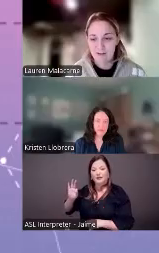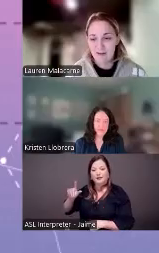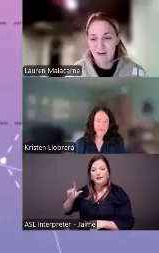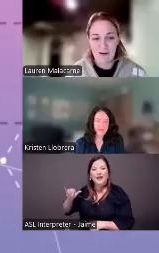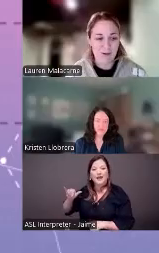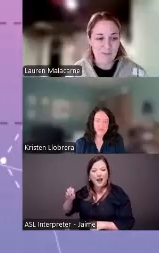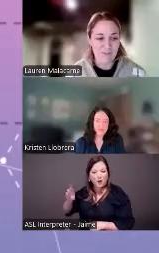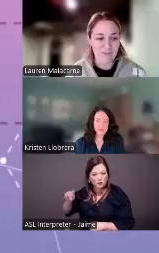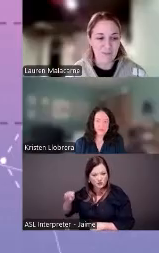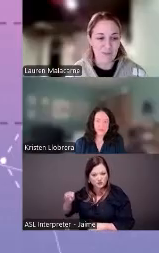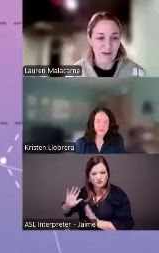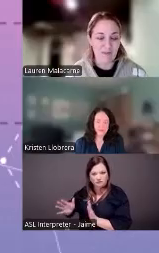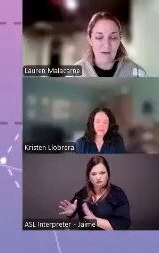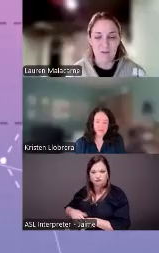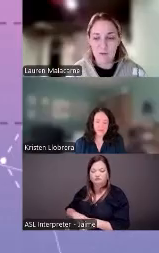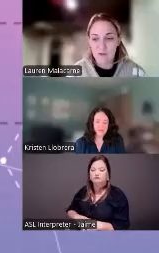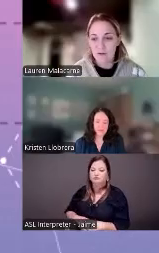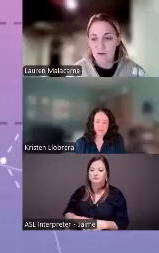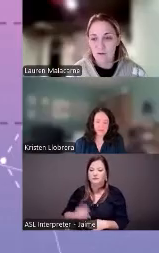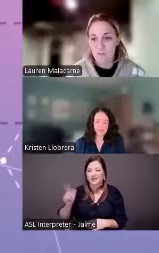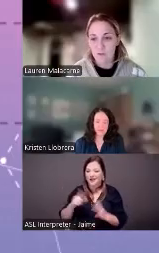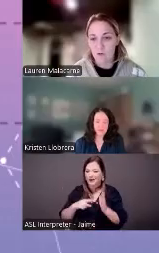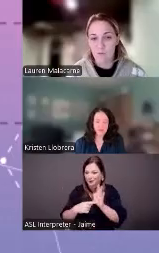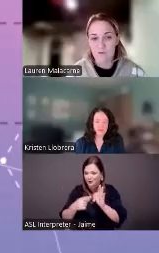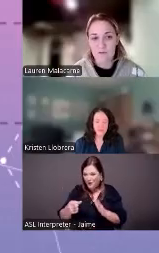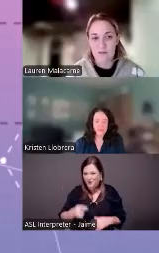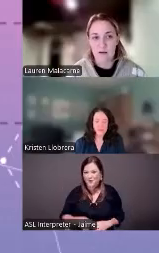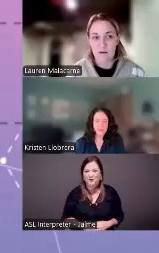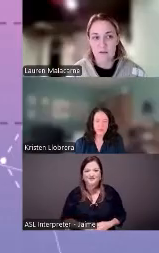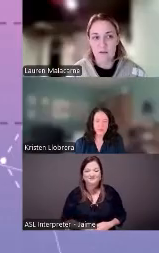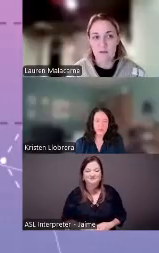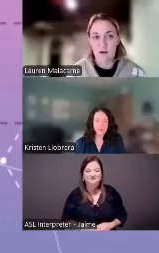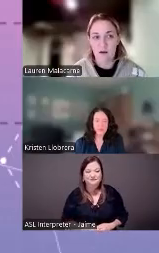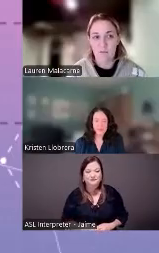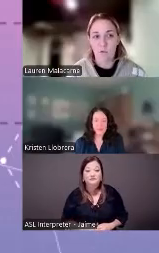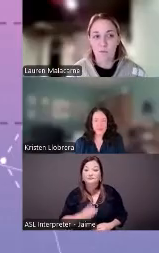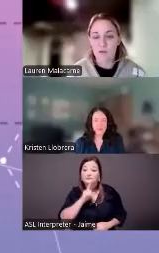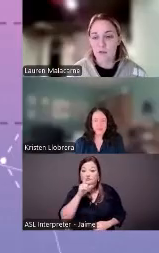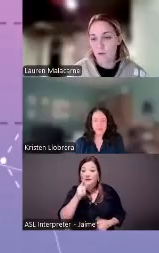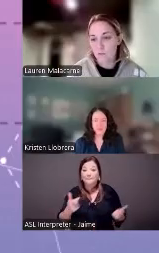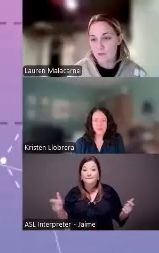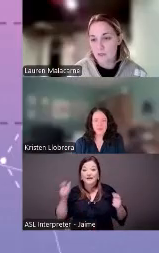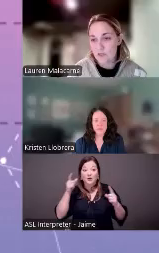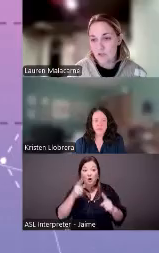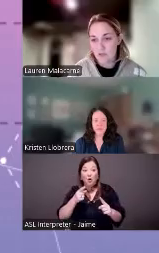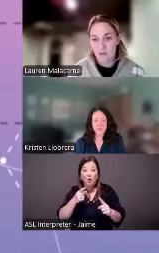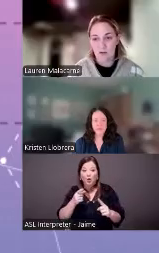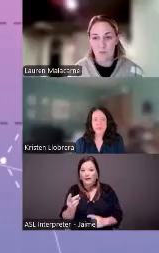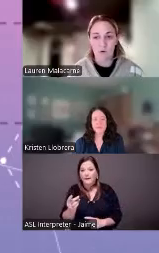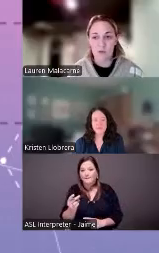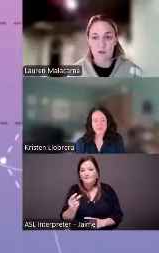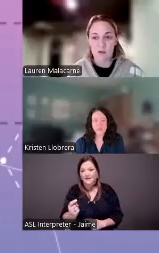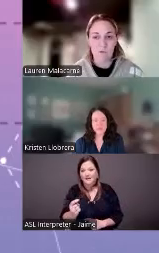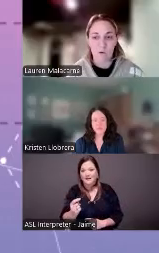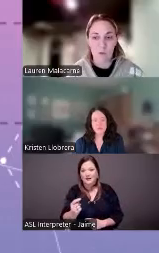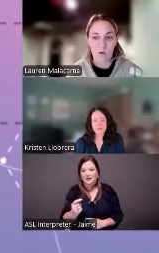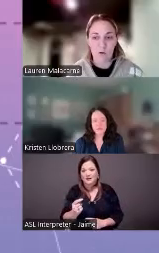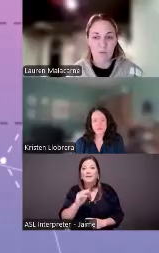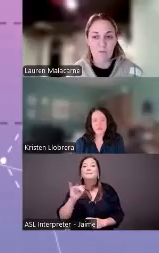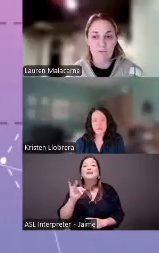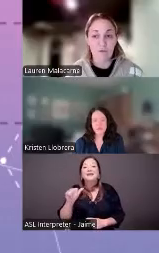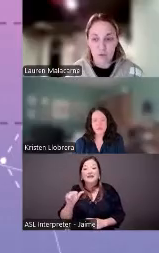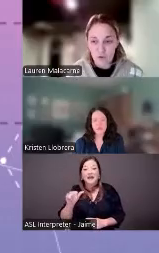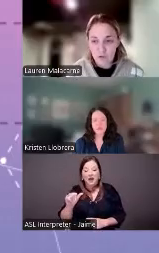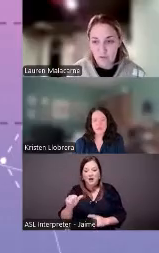line. And then really the big goal was to get more media representation and make it a more media